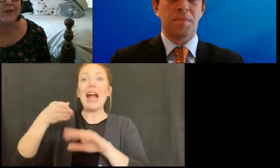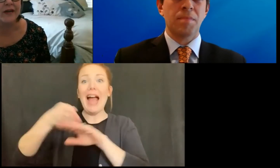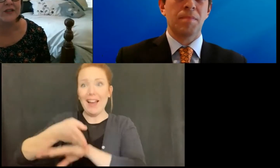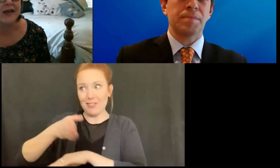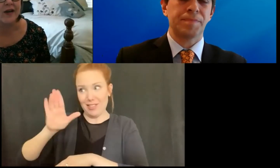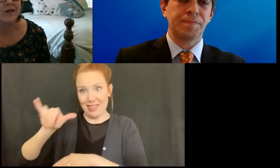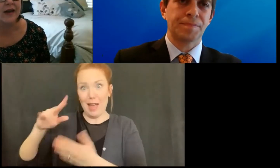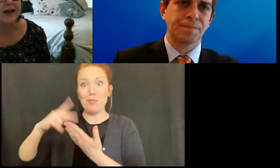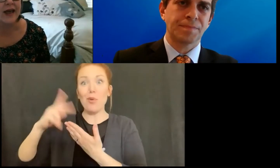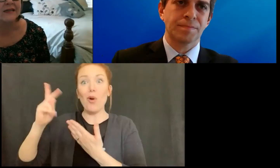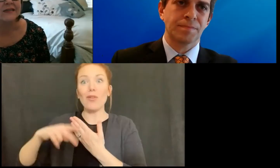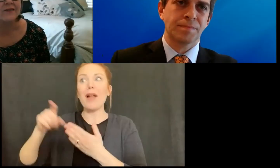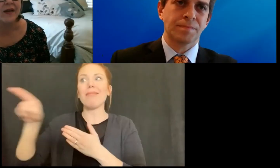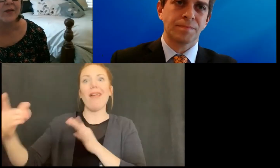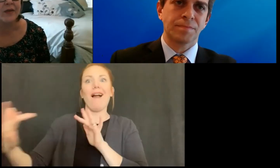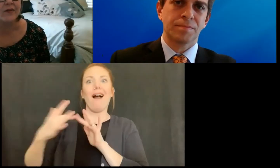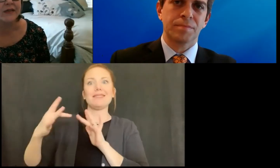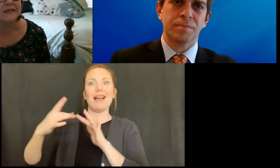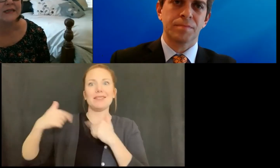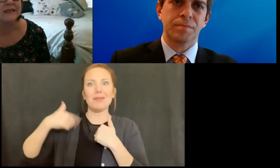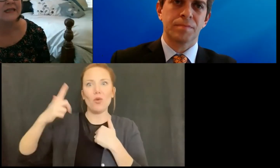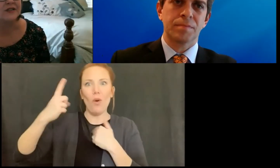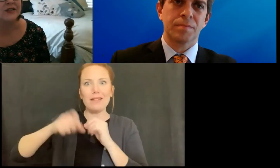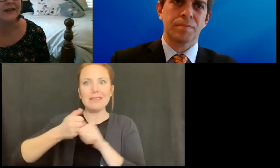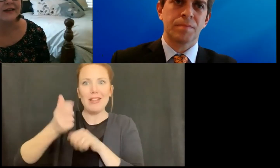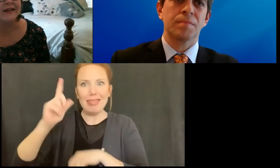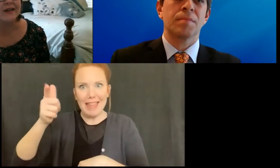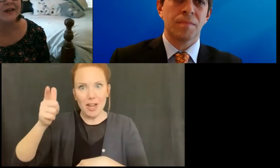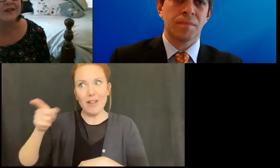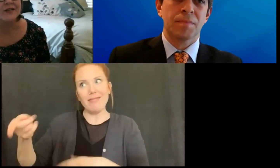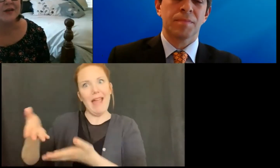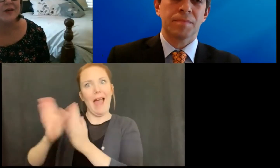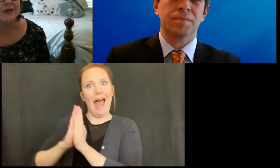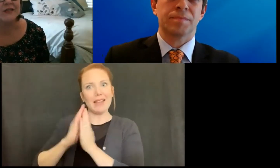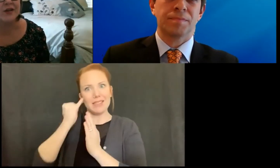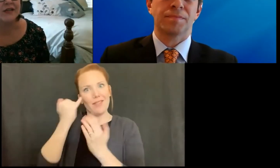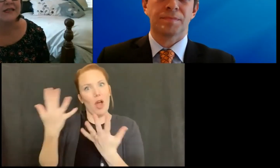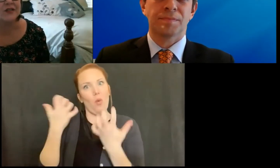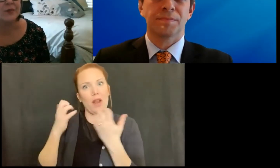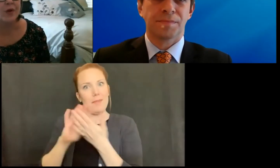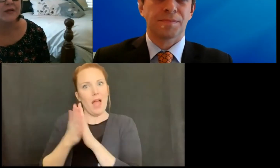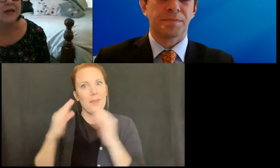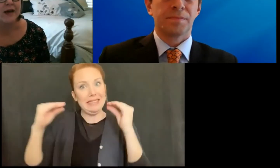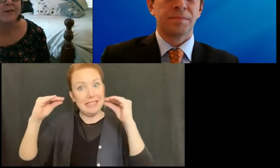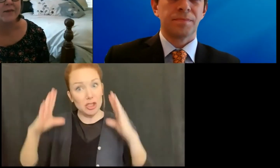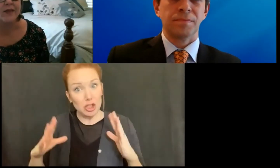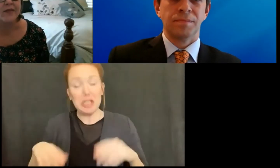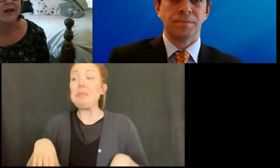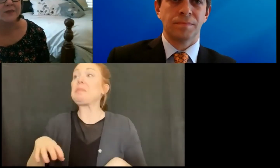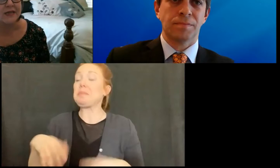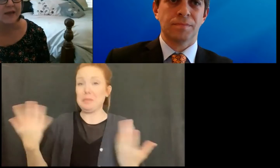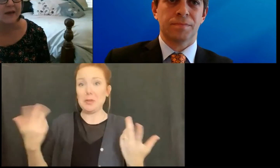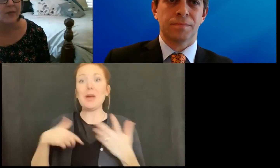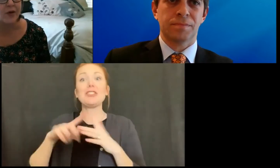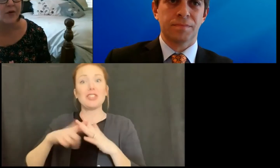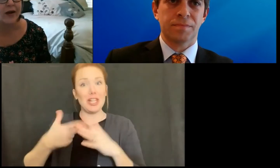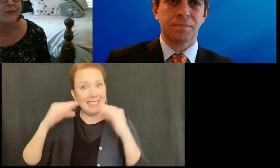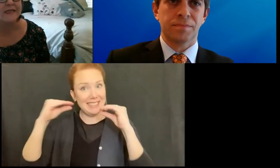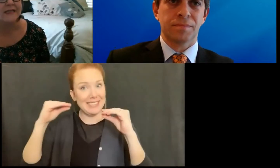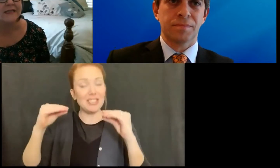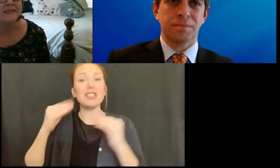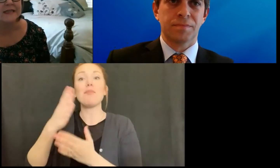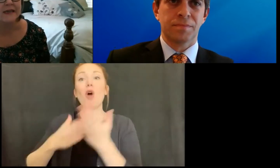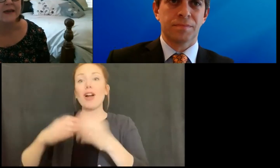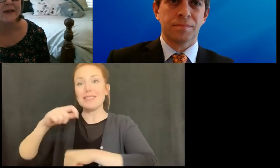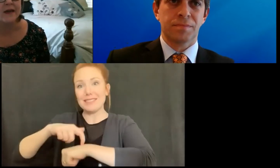program, they reached out and asked if I would be interested in teaching. So I started teaching part-time in the hospitality program